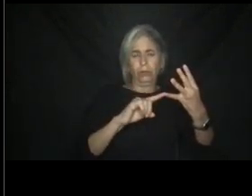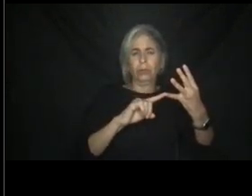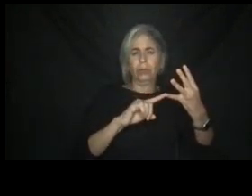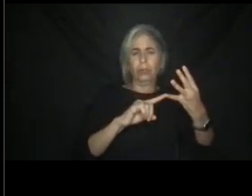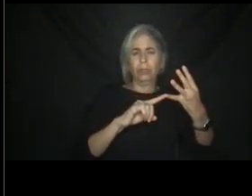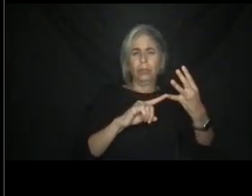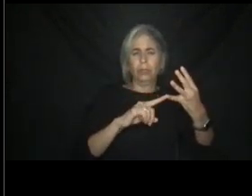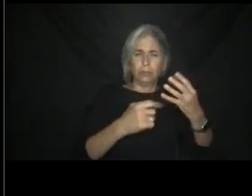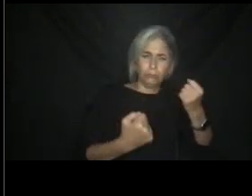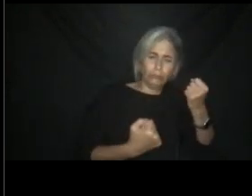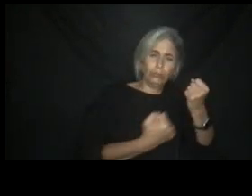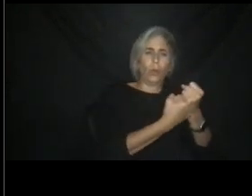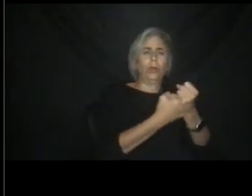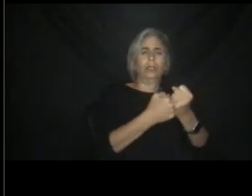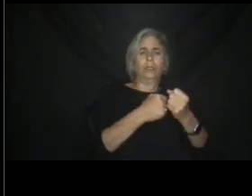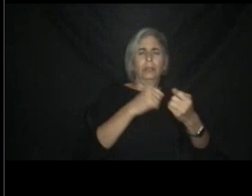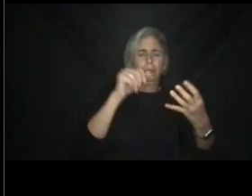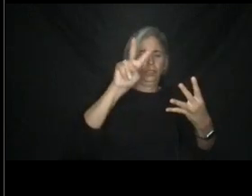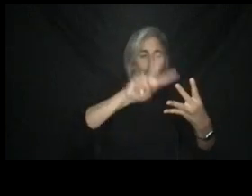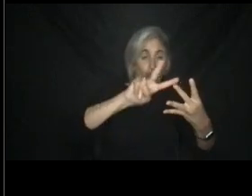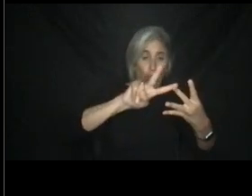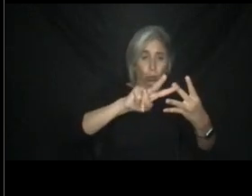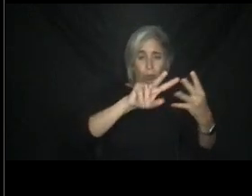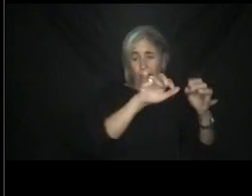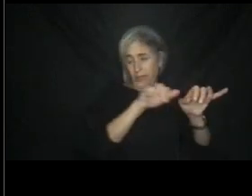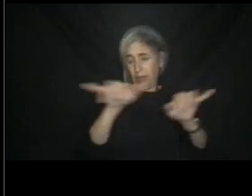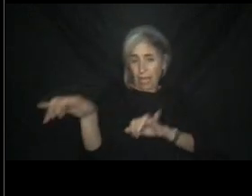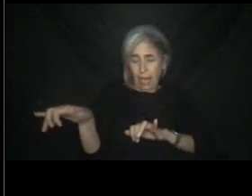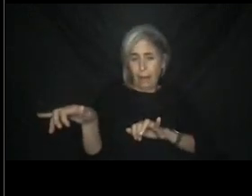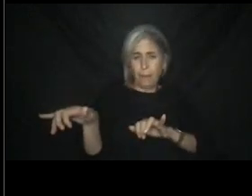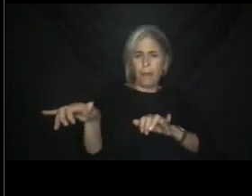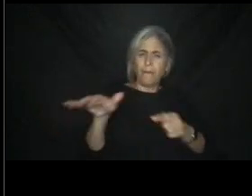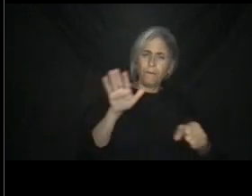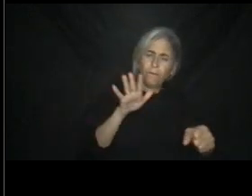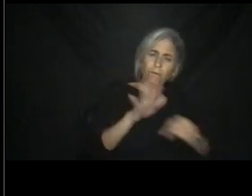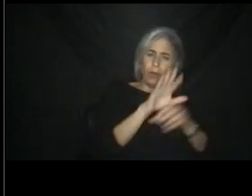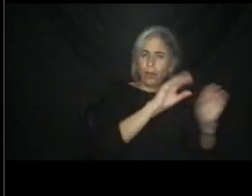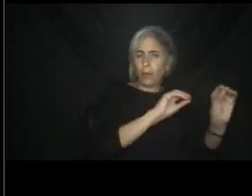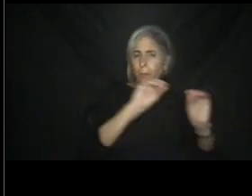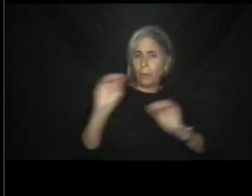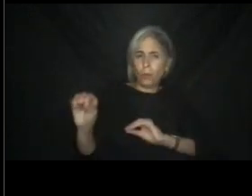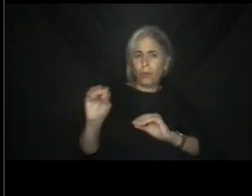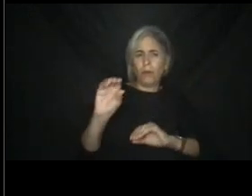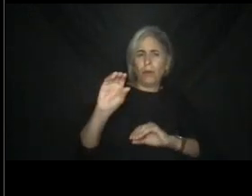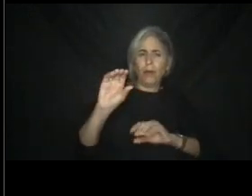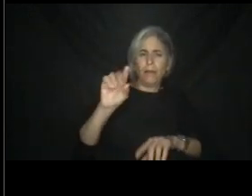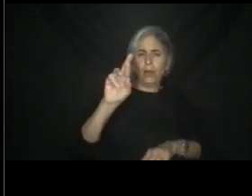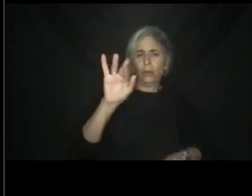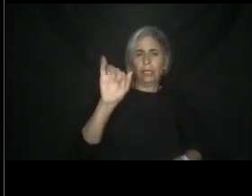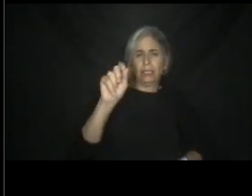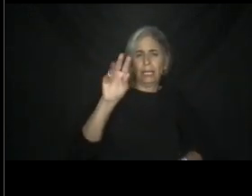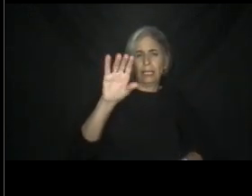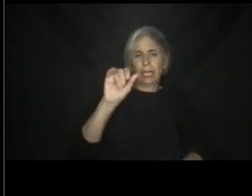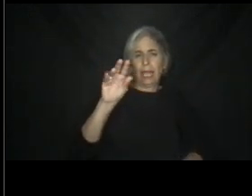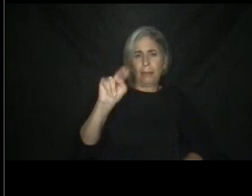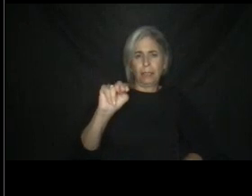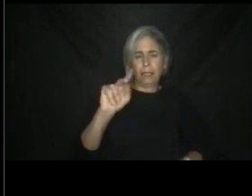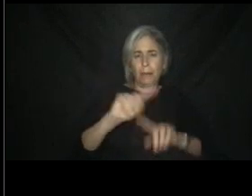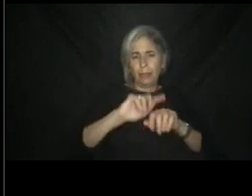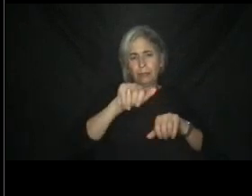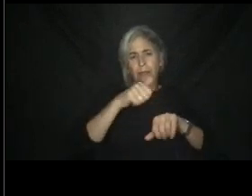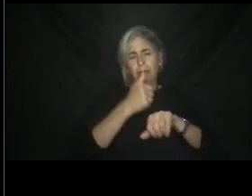2. Again, under this alternative, Renaissance Commons is moved in its entirety into District 4. However, it establishes I-95 as the